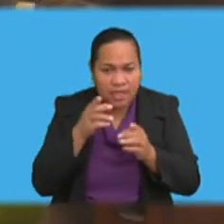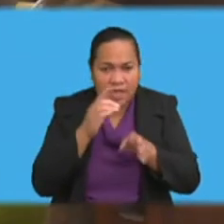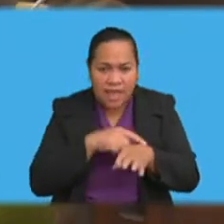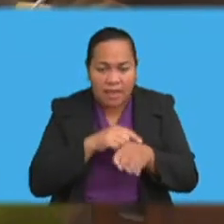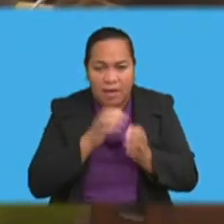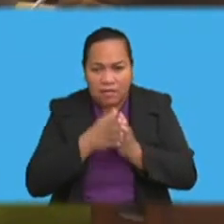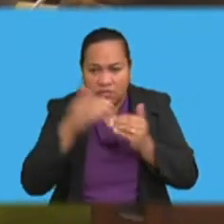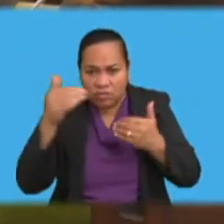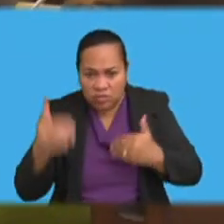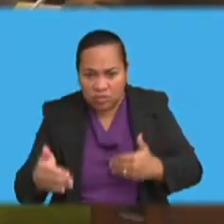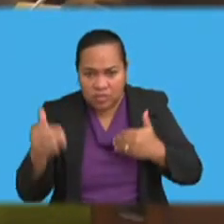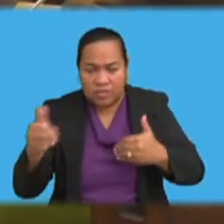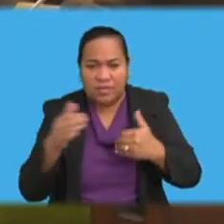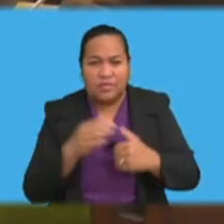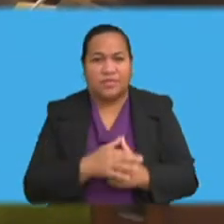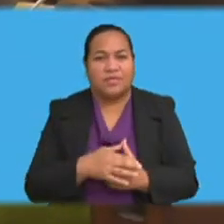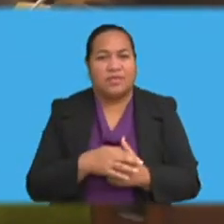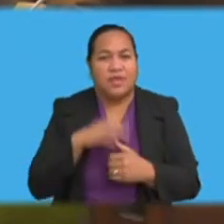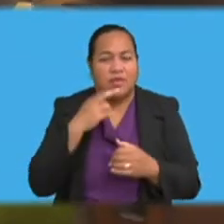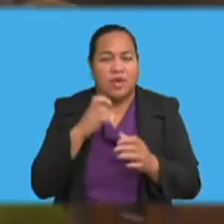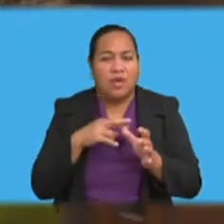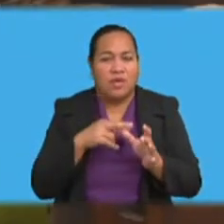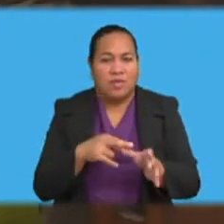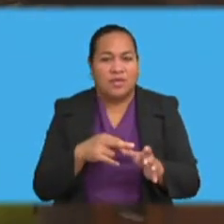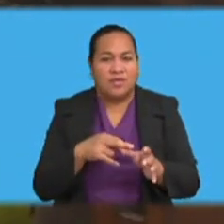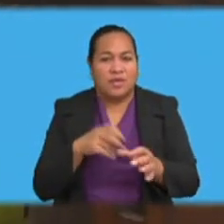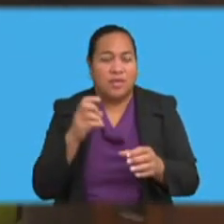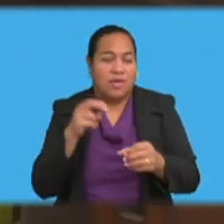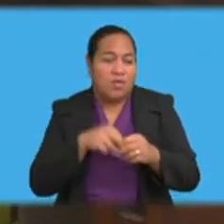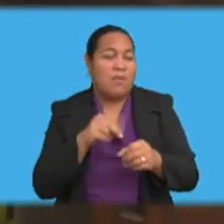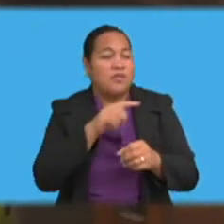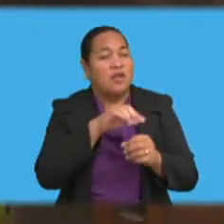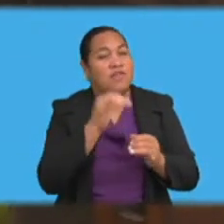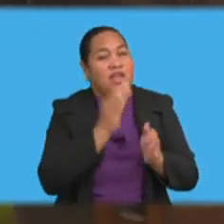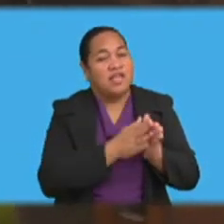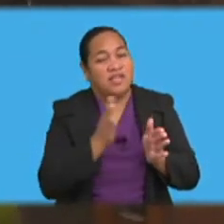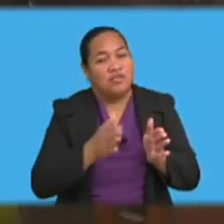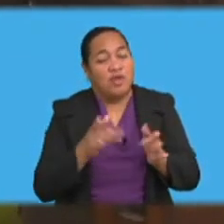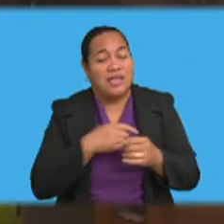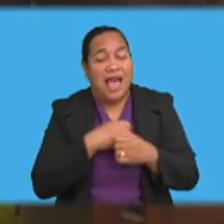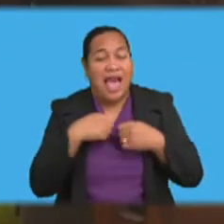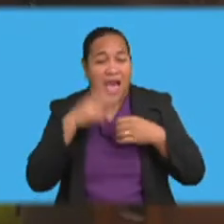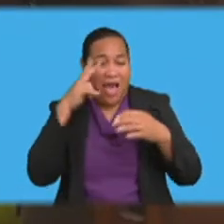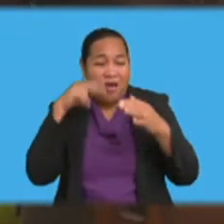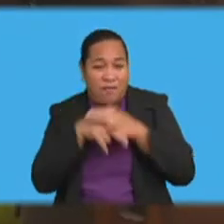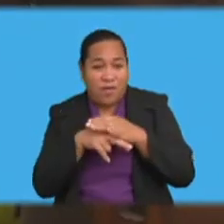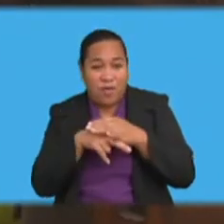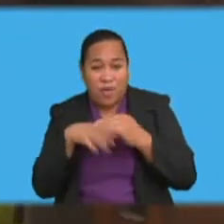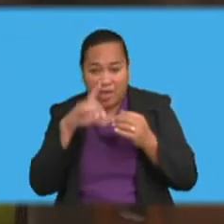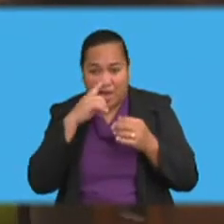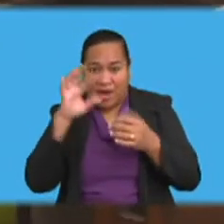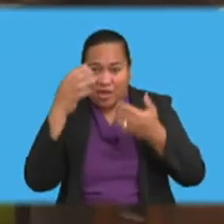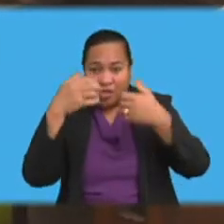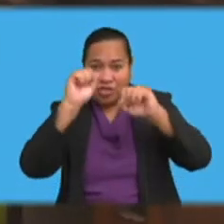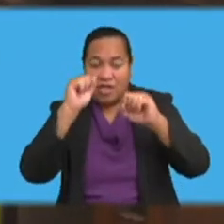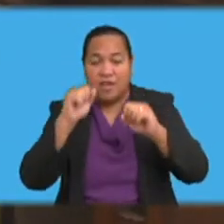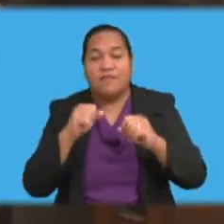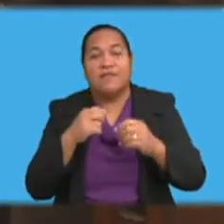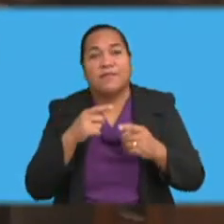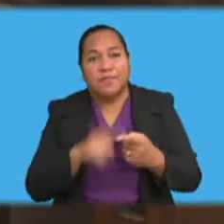schedule that responds positively to the requirements of the industry. It is in our view that we can achieve the switch-off by June